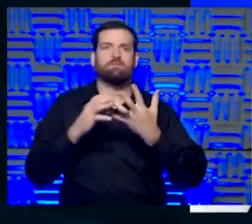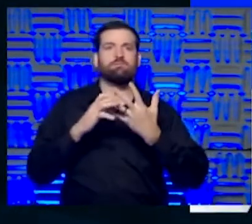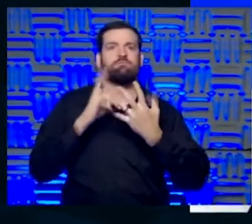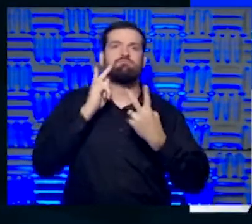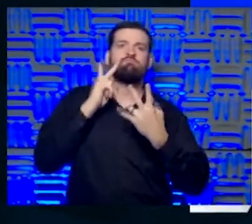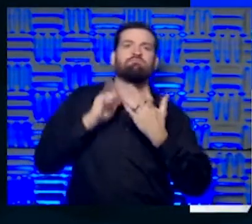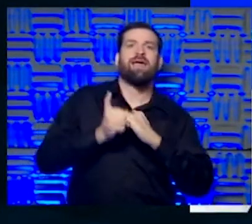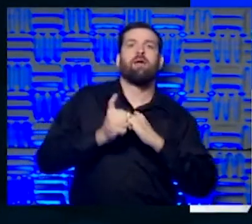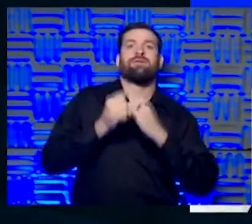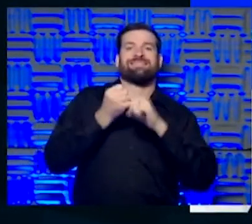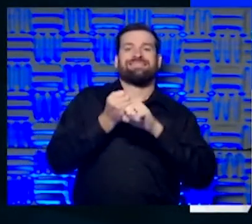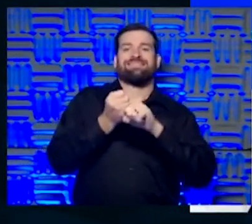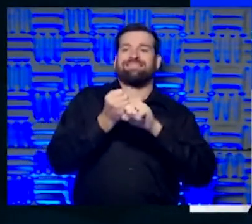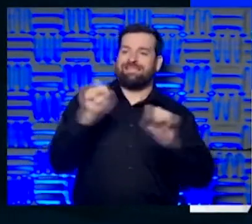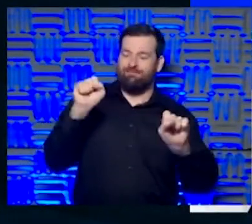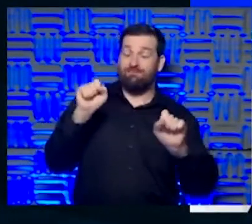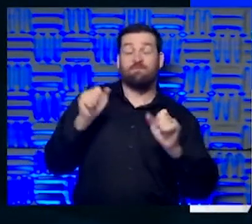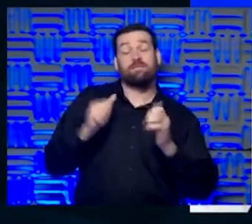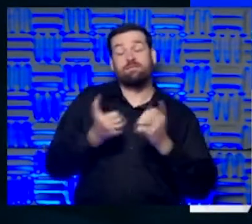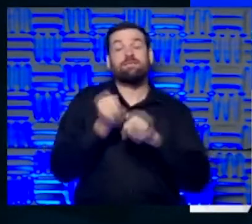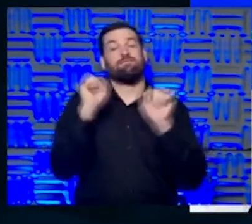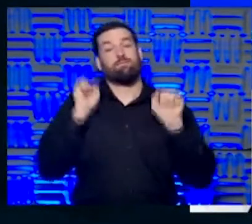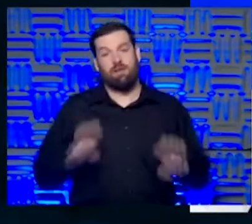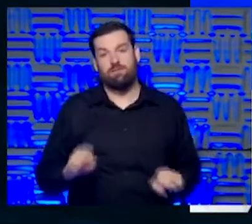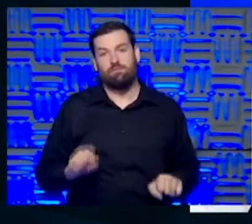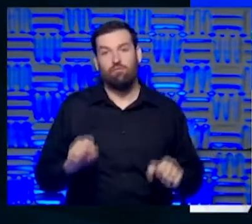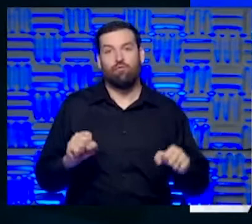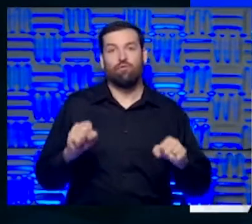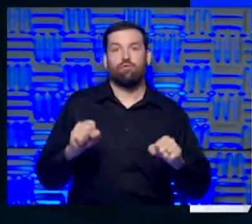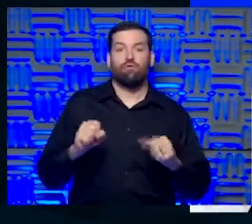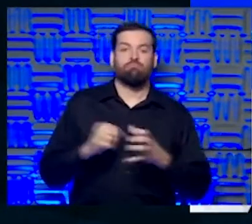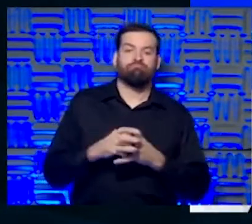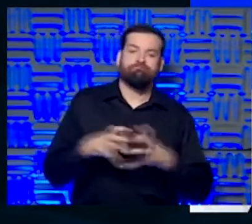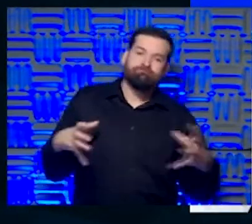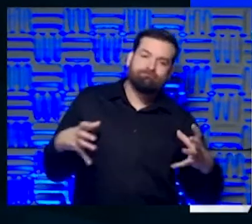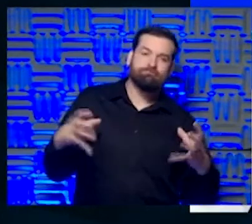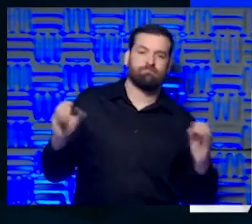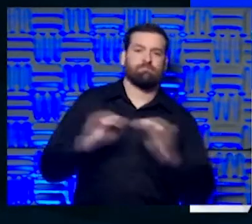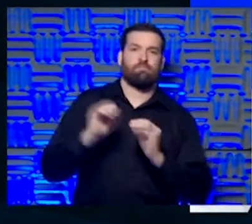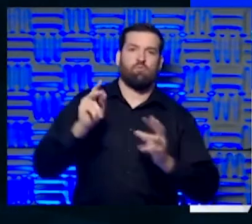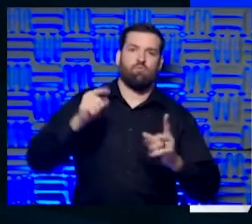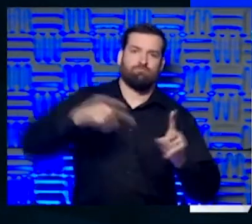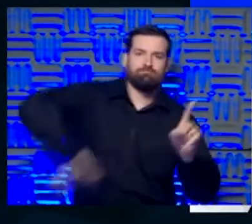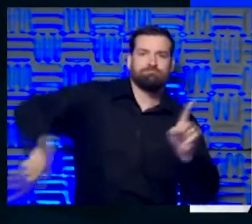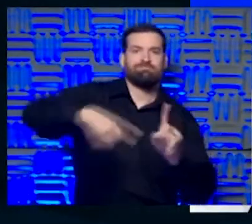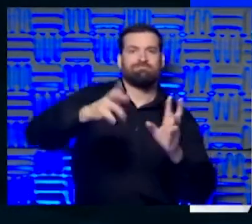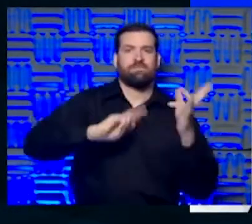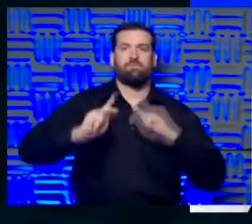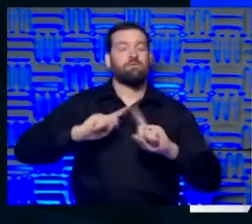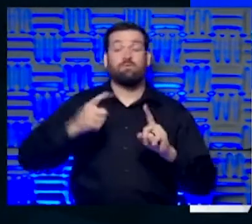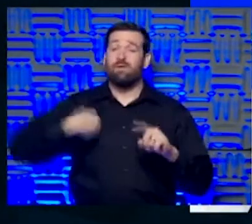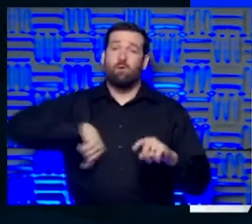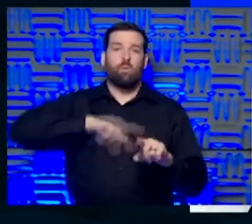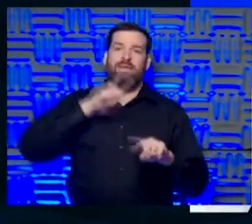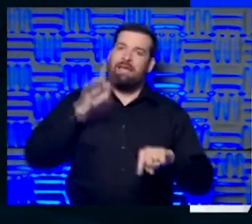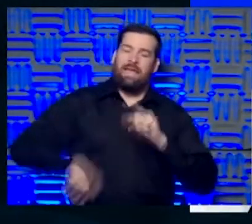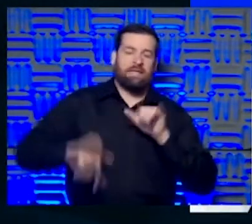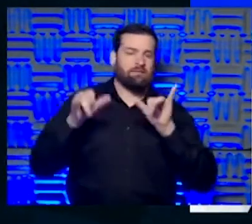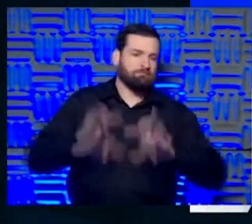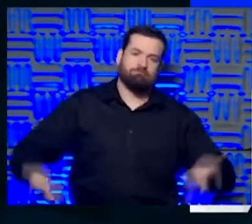as safely as you can expand that bubble. Again, realizing we can't keep doing what we've been doing, that